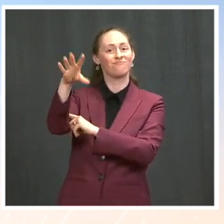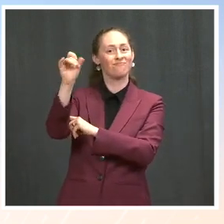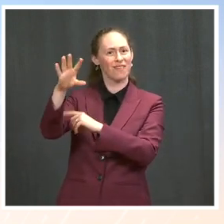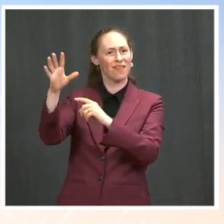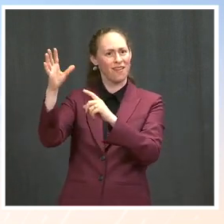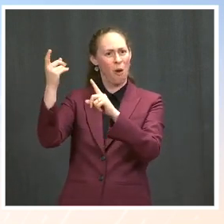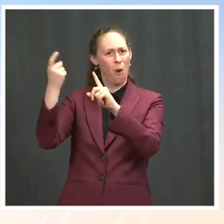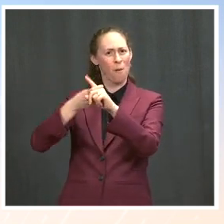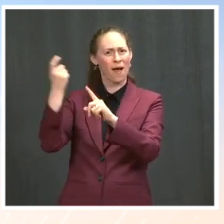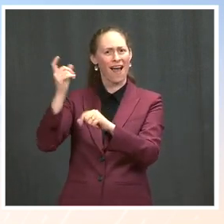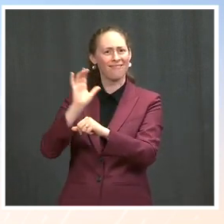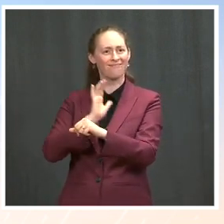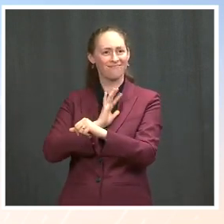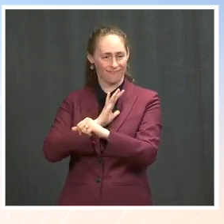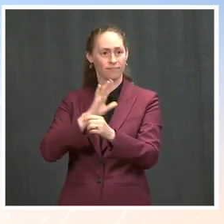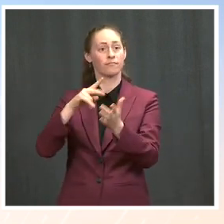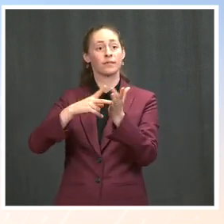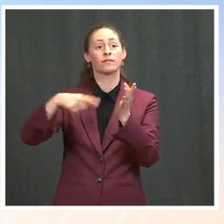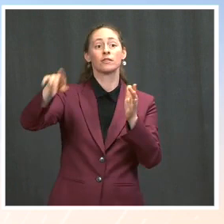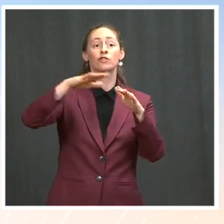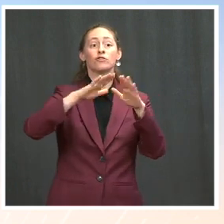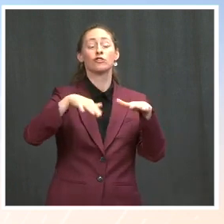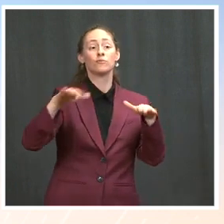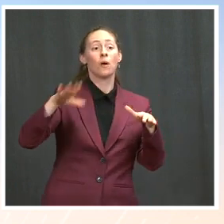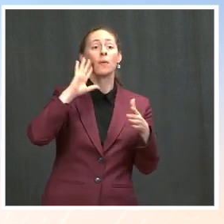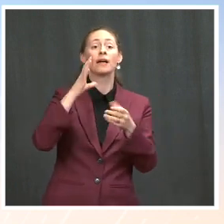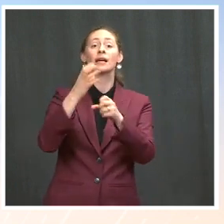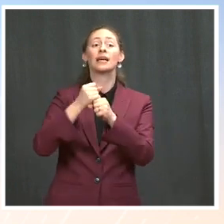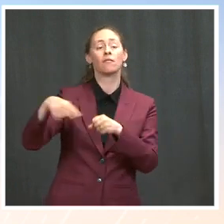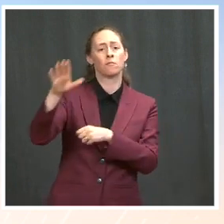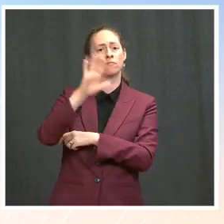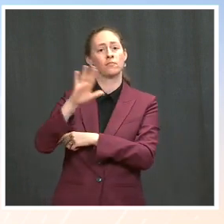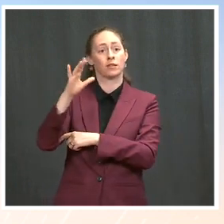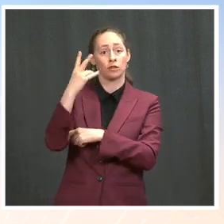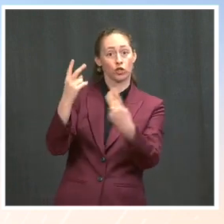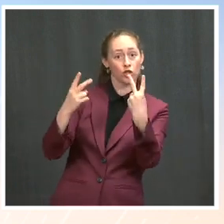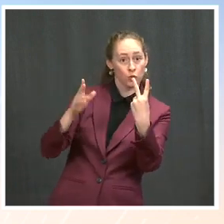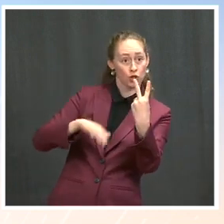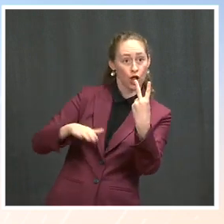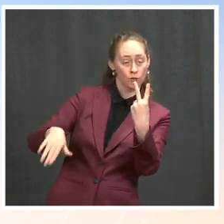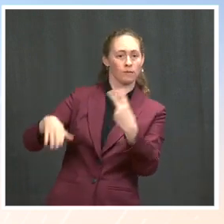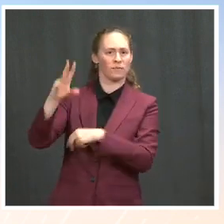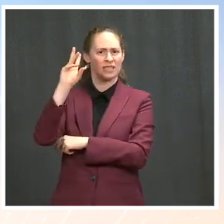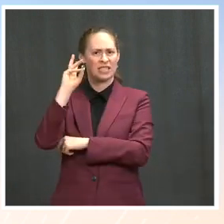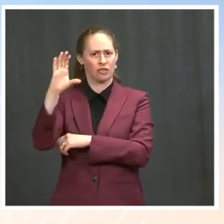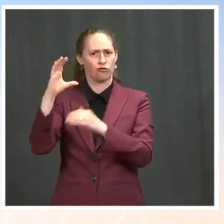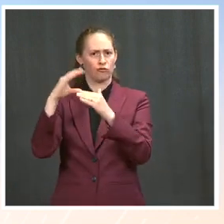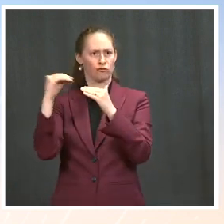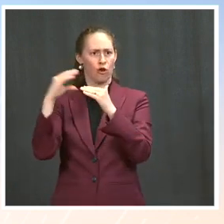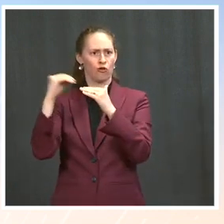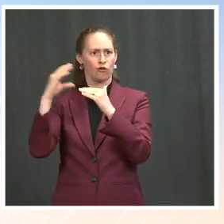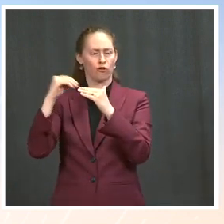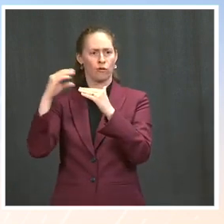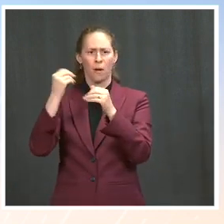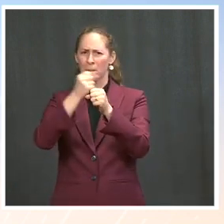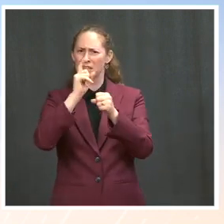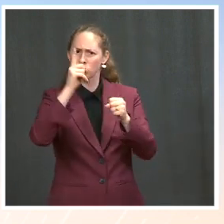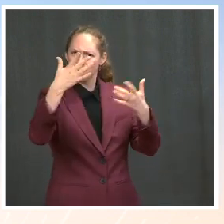of $600 starting in July. But we want to make sure that everybody who's eligible signs up. Hence, we've launched a